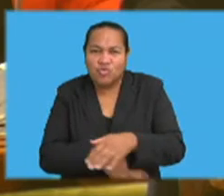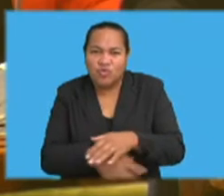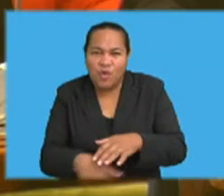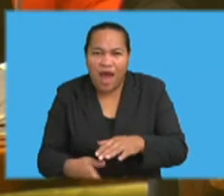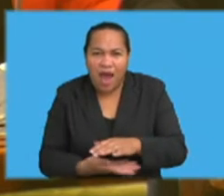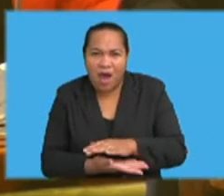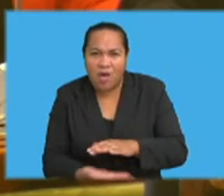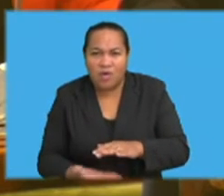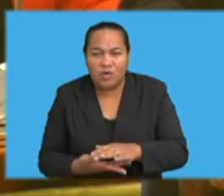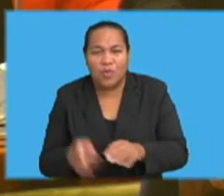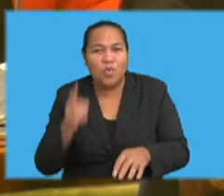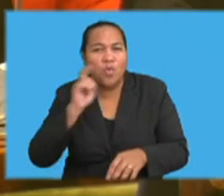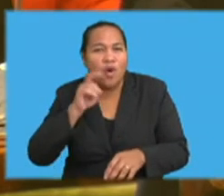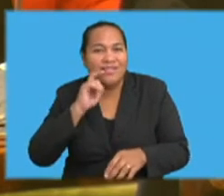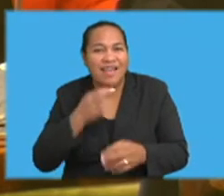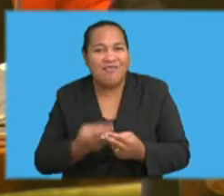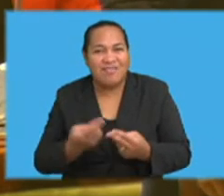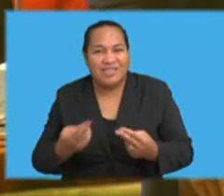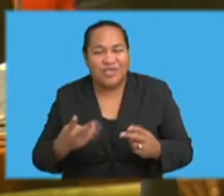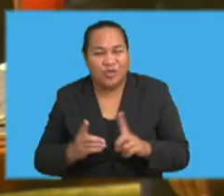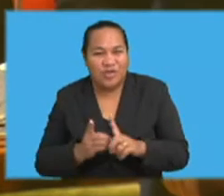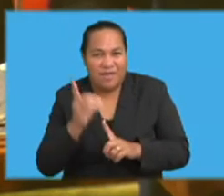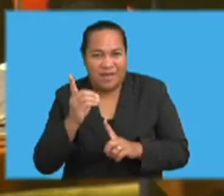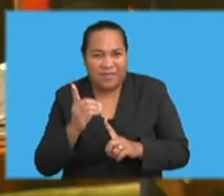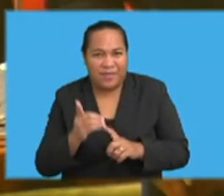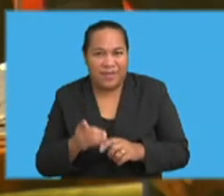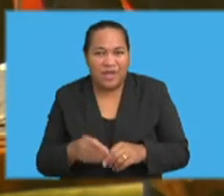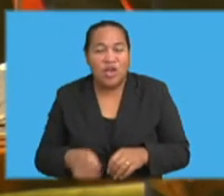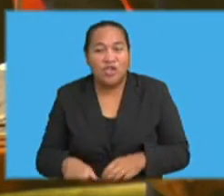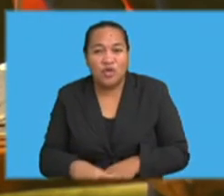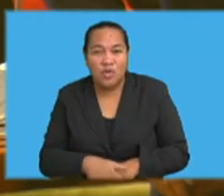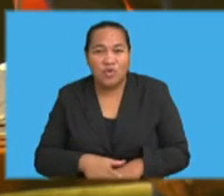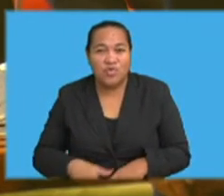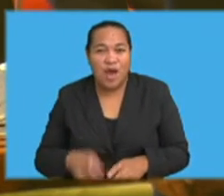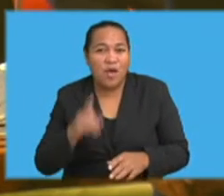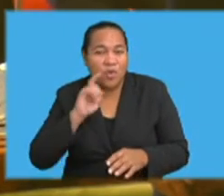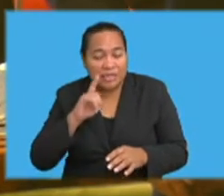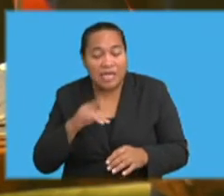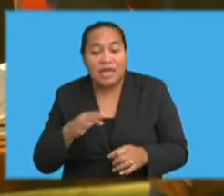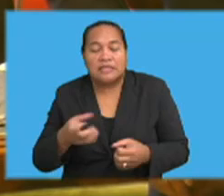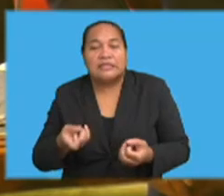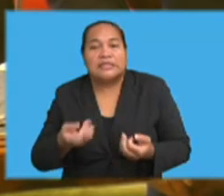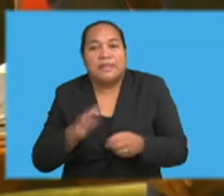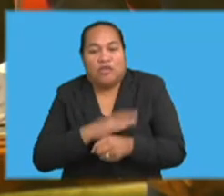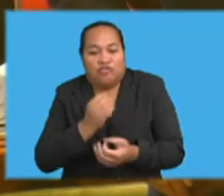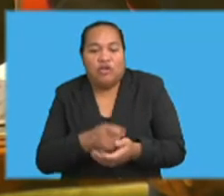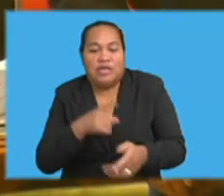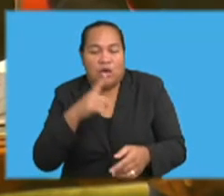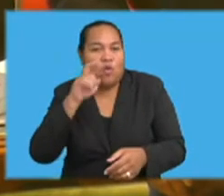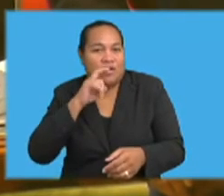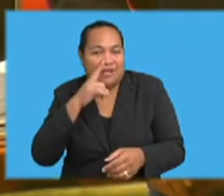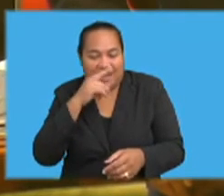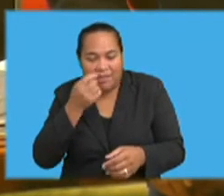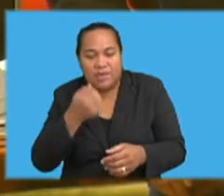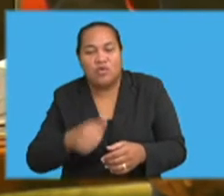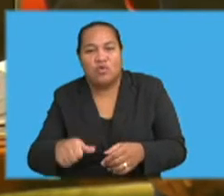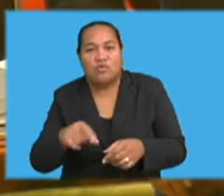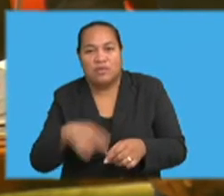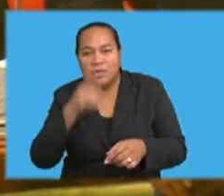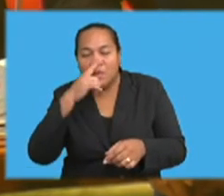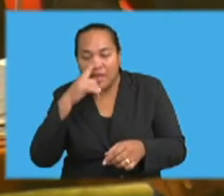this is one of its core roles, providing groundwater resources for human consumption to alleviate water problems through